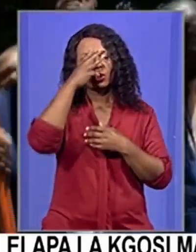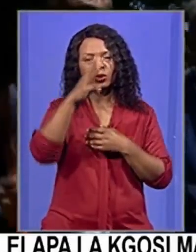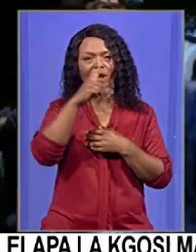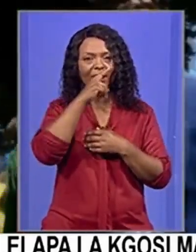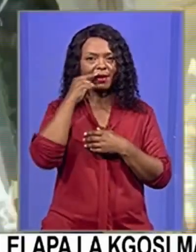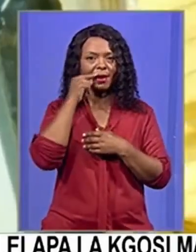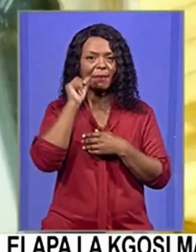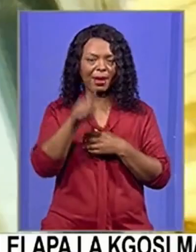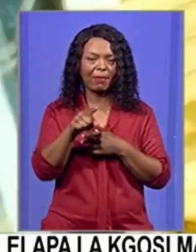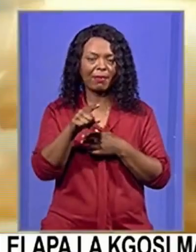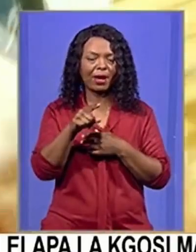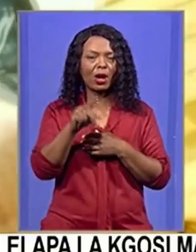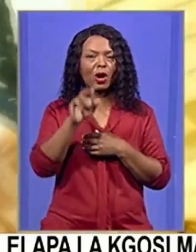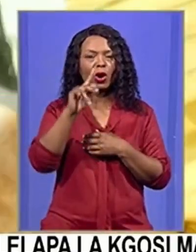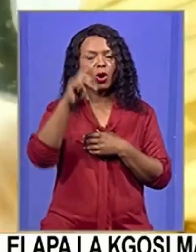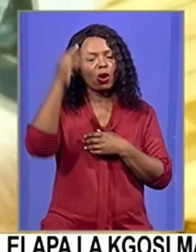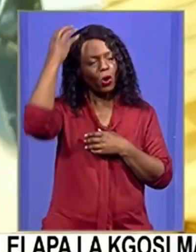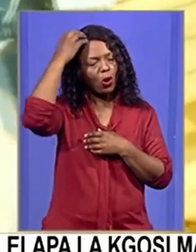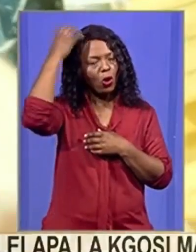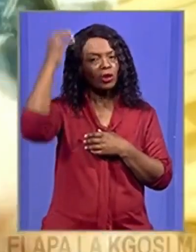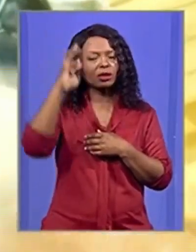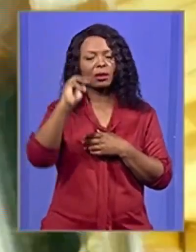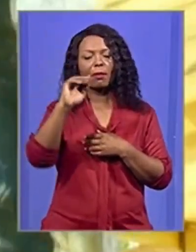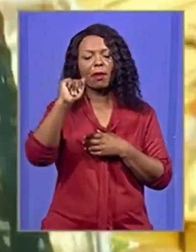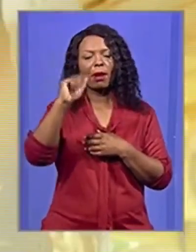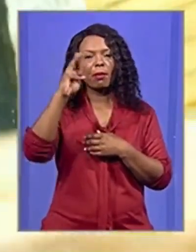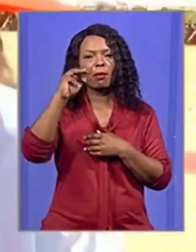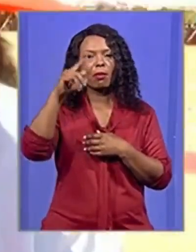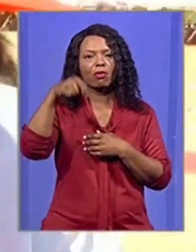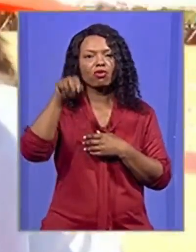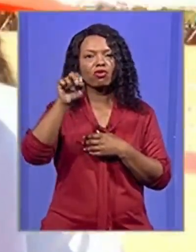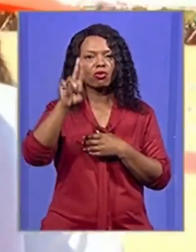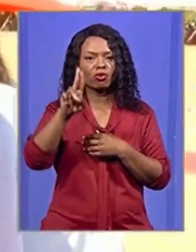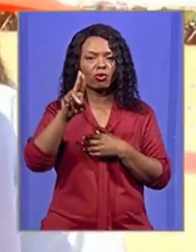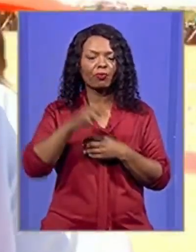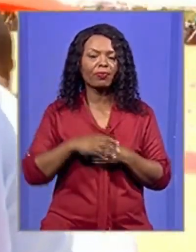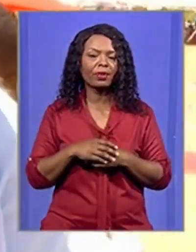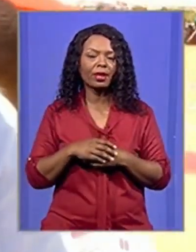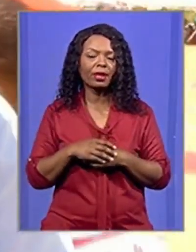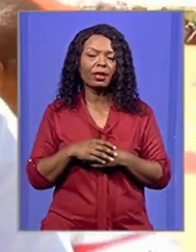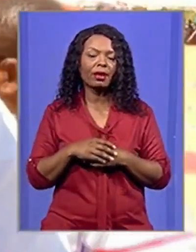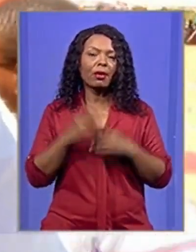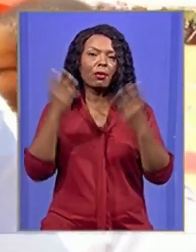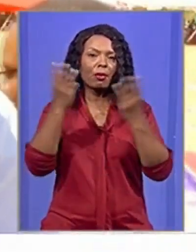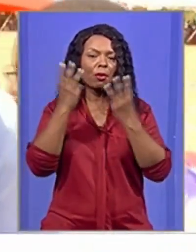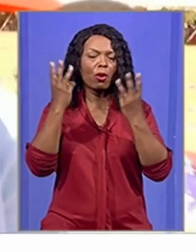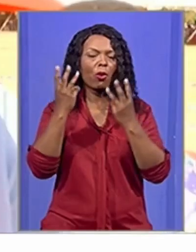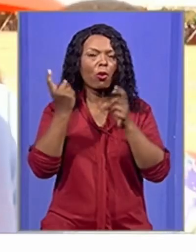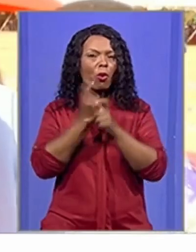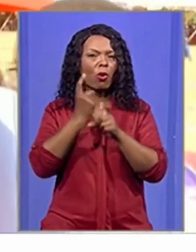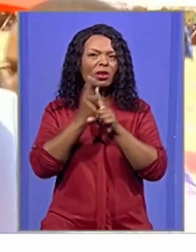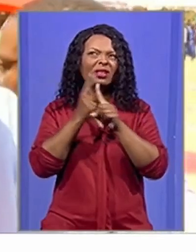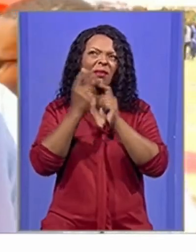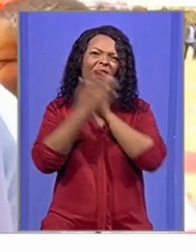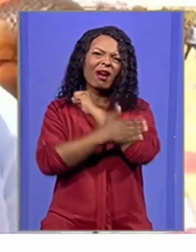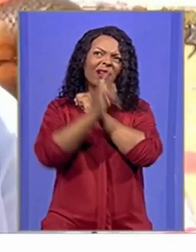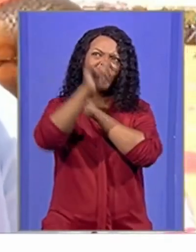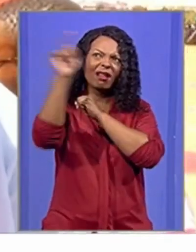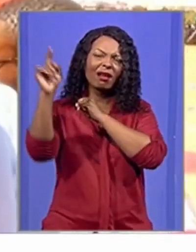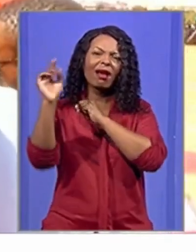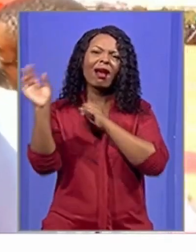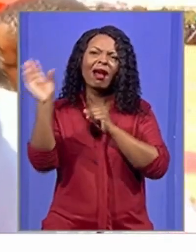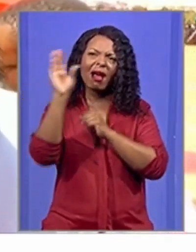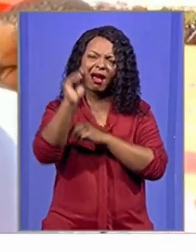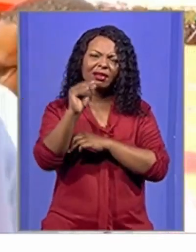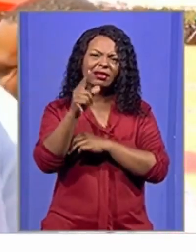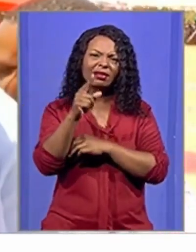Kgosi Mampuru. Ga o ka lebela le dikuranta tša lefase ka moka a gona le naga ile go ra senka ya dipota ka ena. Jwale ga re dumele ge le kgono le ba re ga